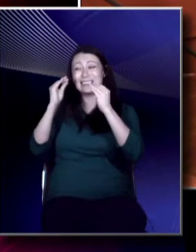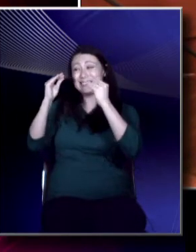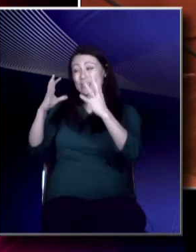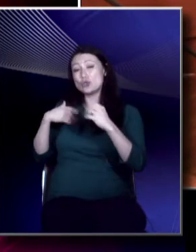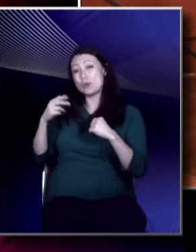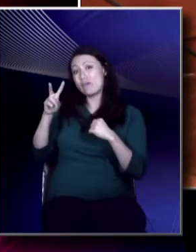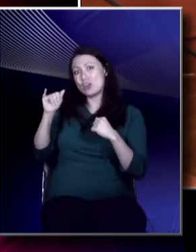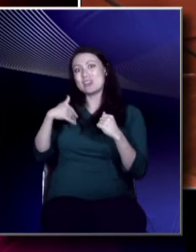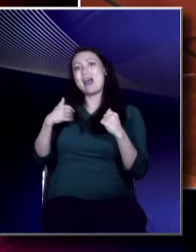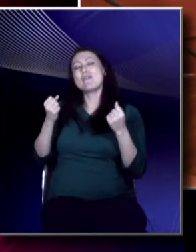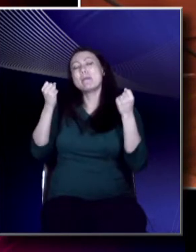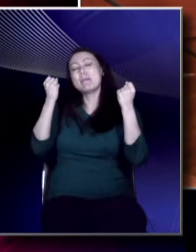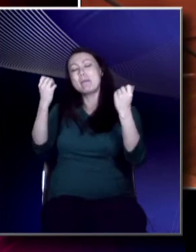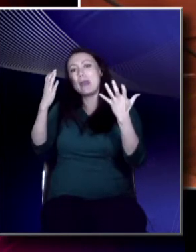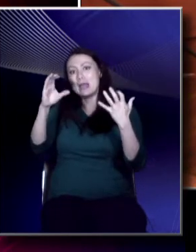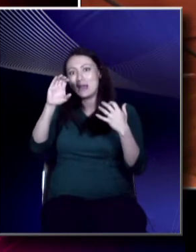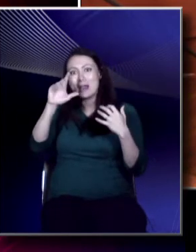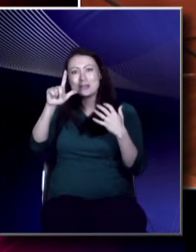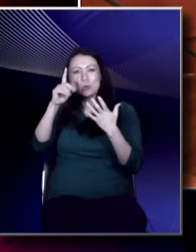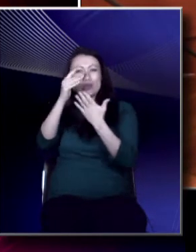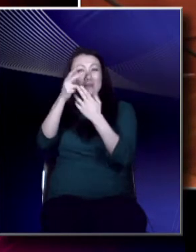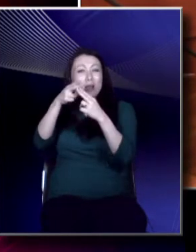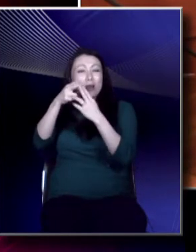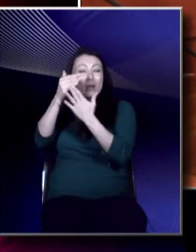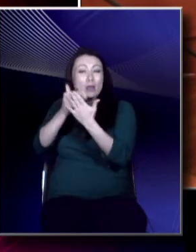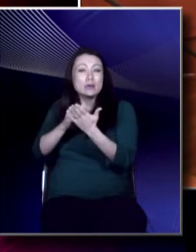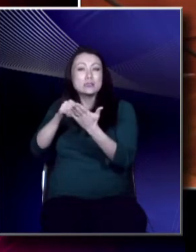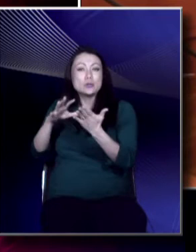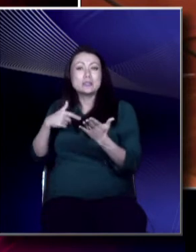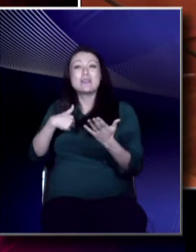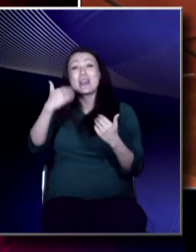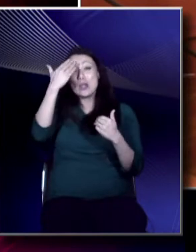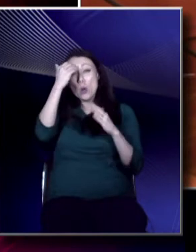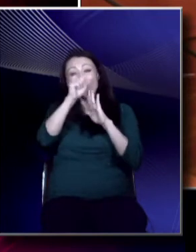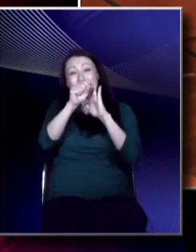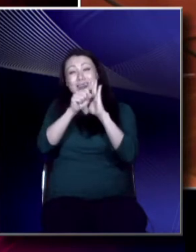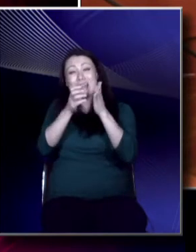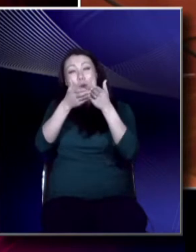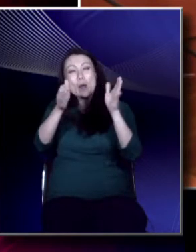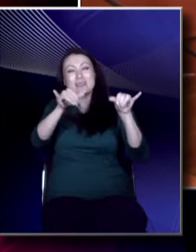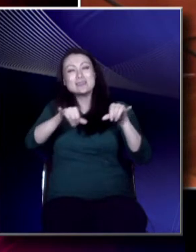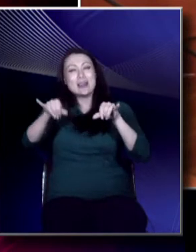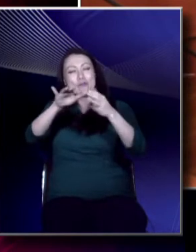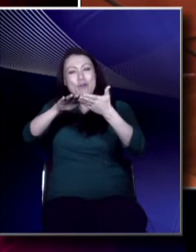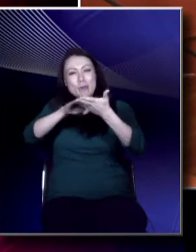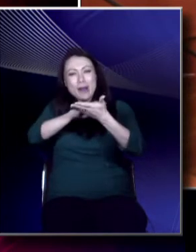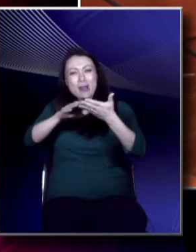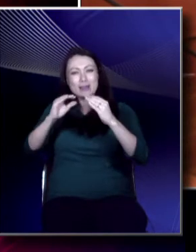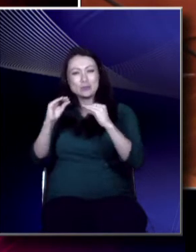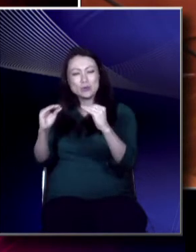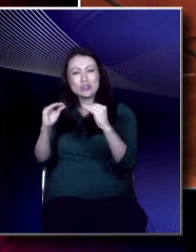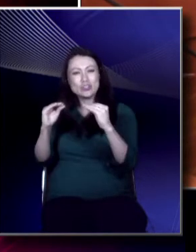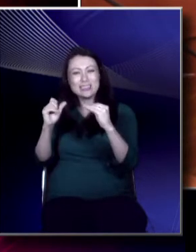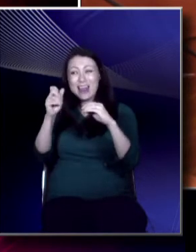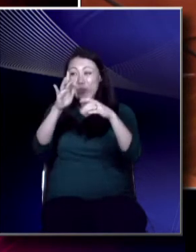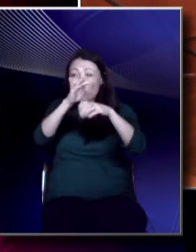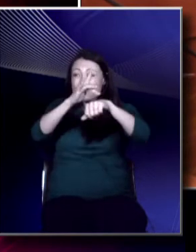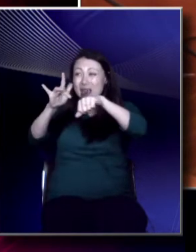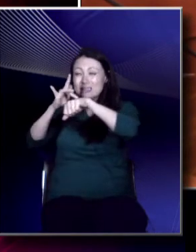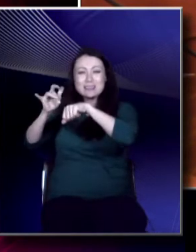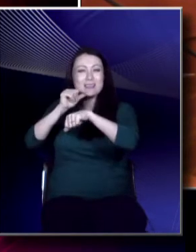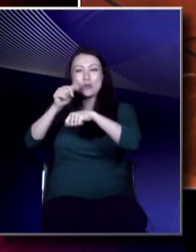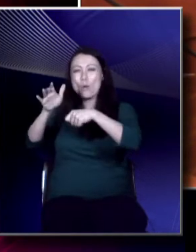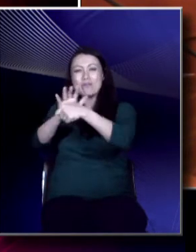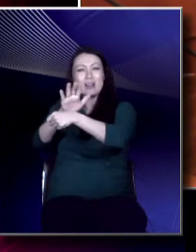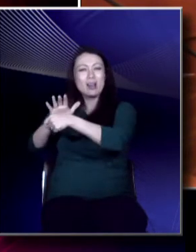caseloads, no statewide standards for Braille or keyboarding instruction, and unfilled vacancies in the cooperatives lead to decisions about services